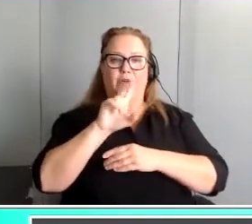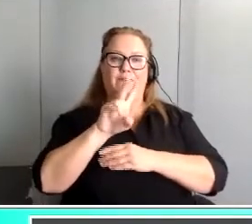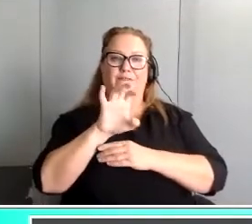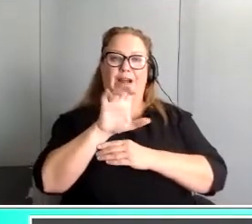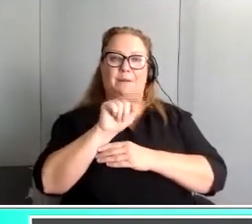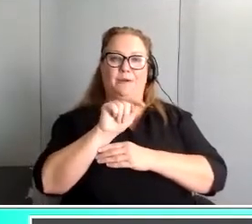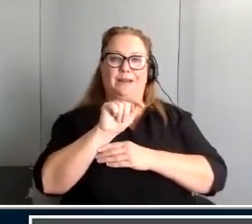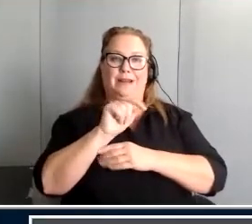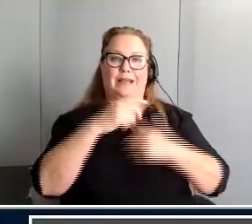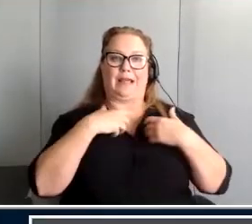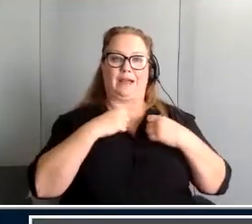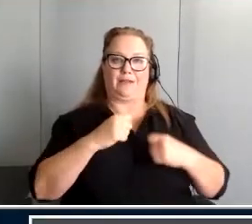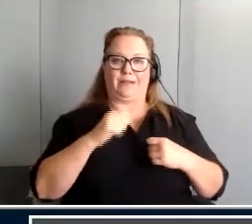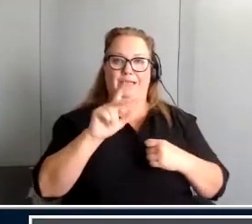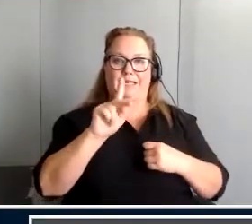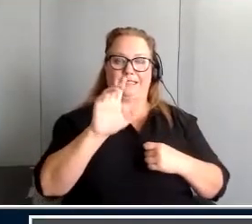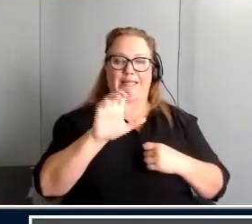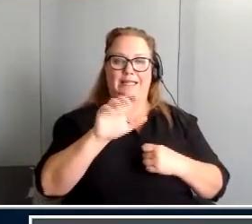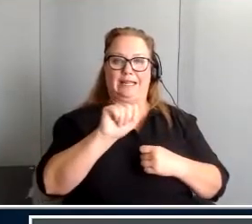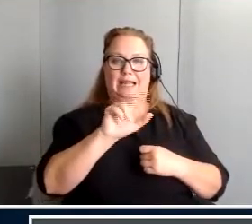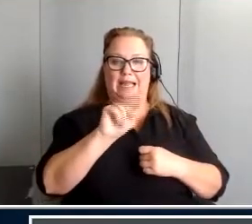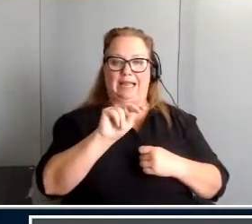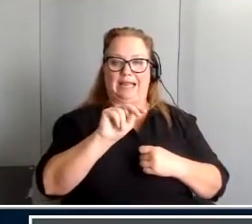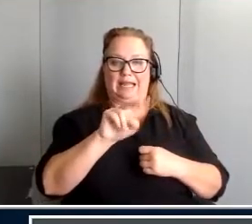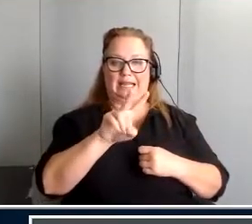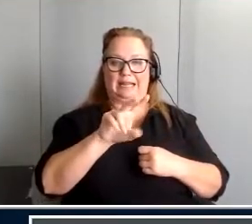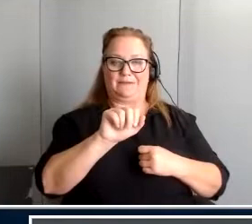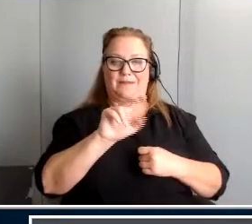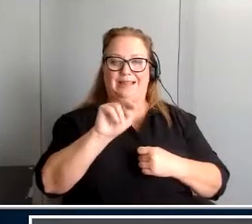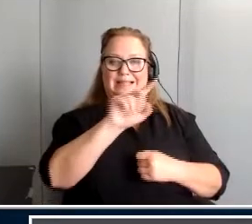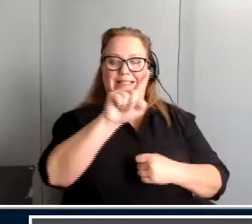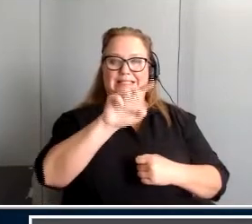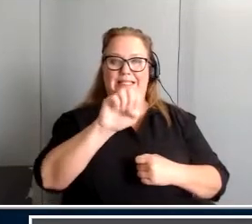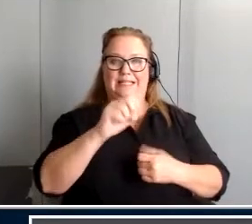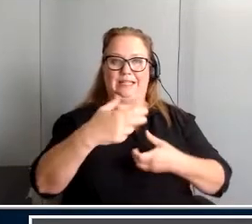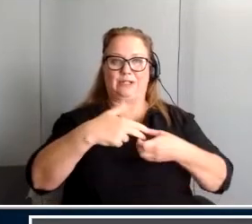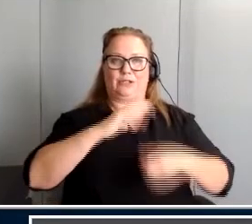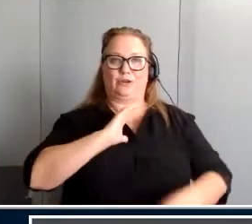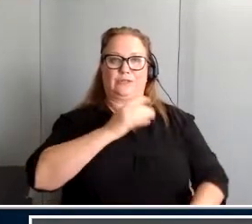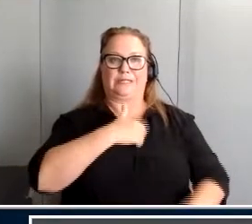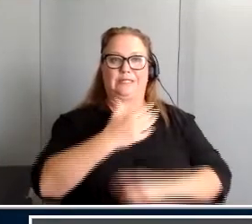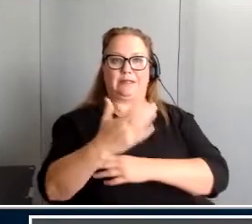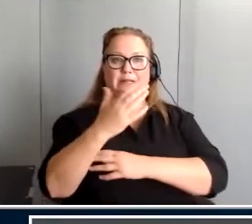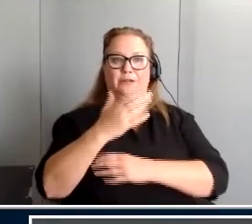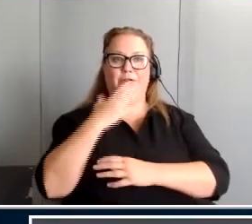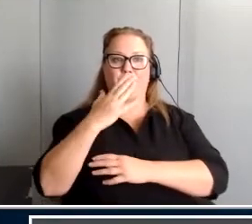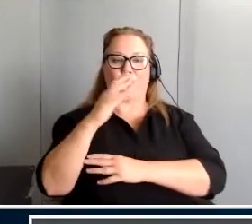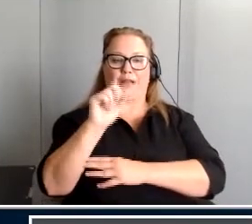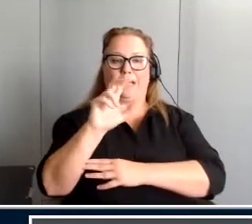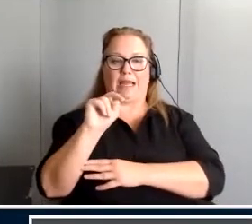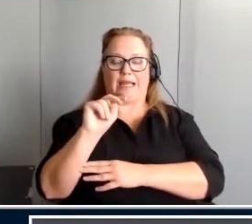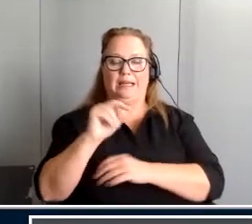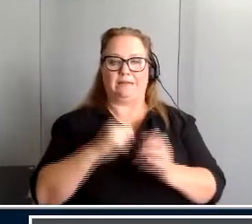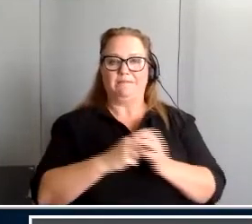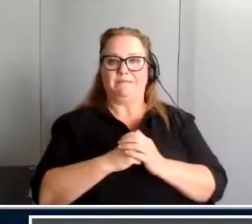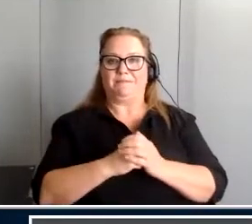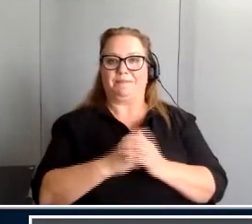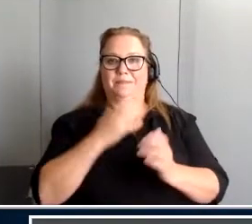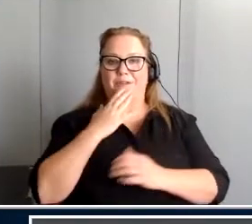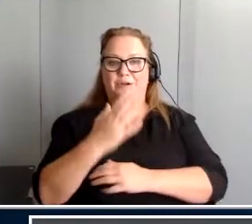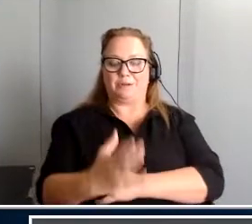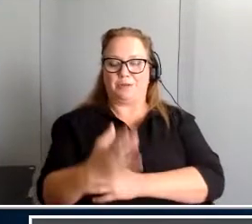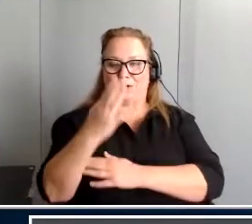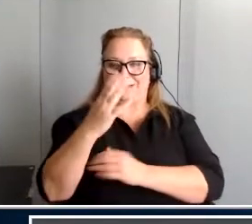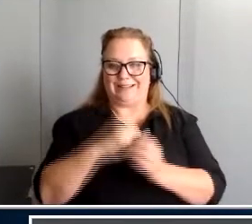Kansas. Ann Van Zee, Director of Development for Vibrant Health, joins us this morning. Ann, good morning to you. How are you? Good morning. I'm well,